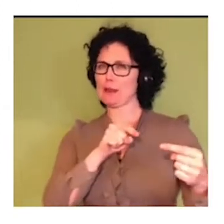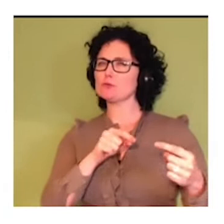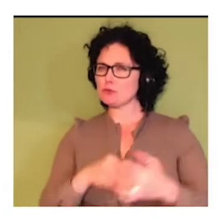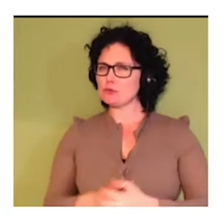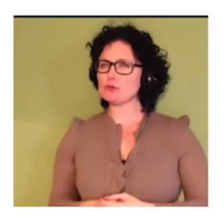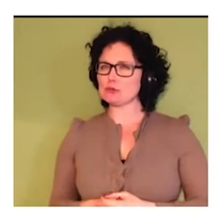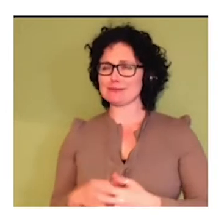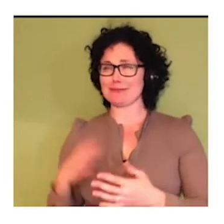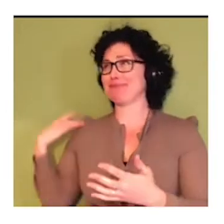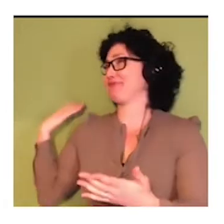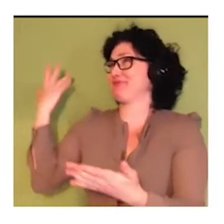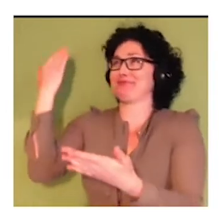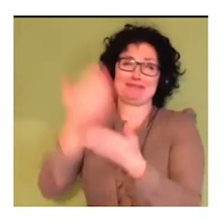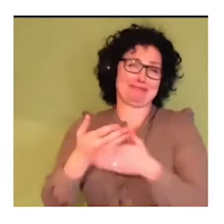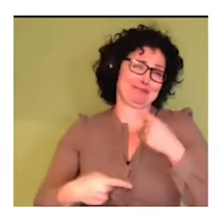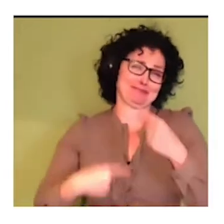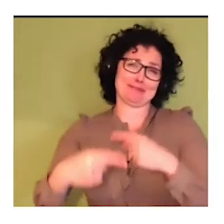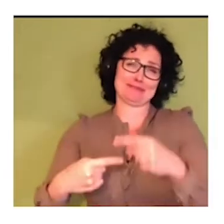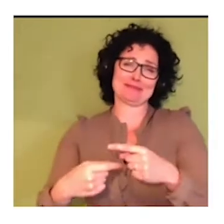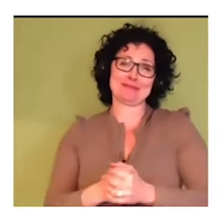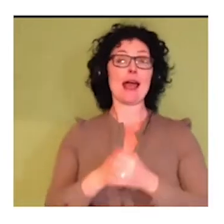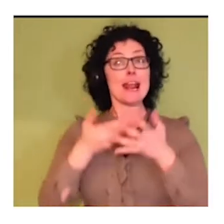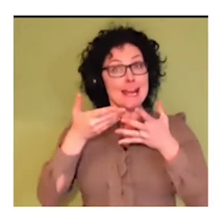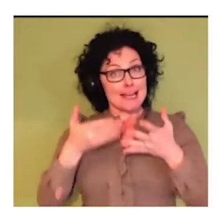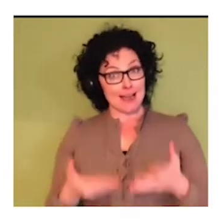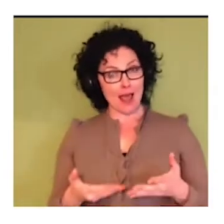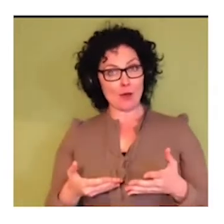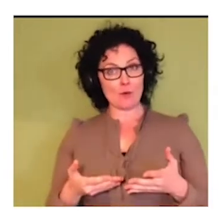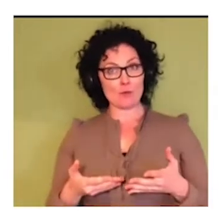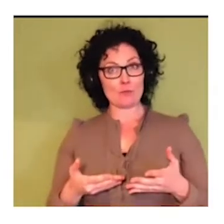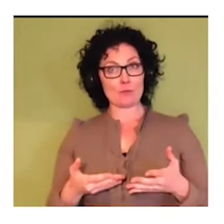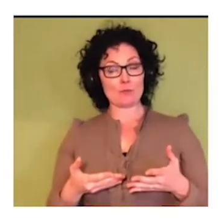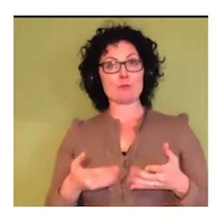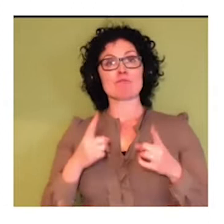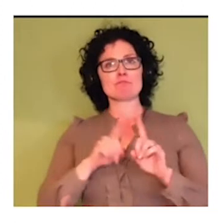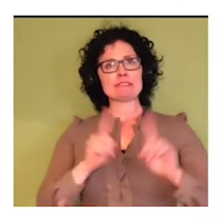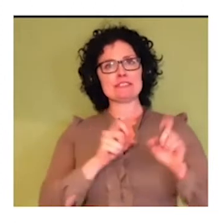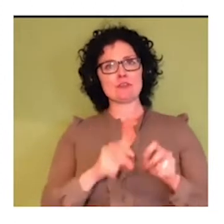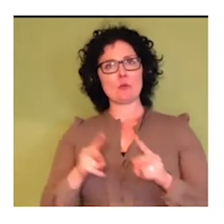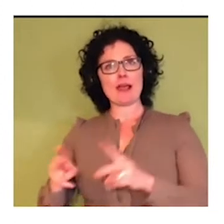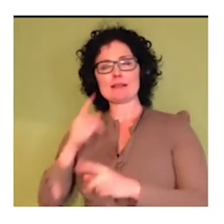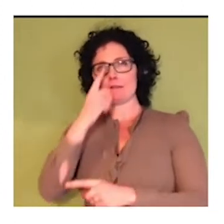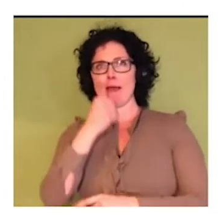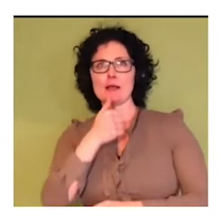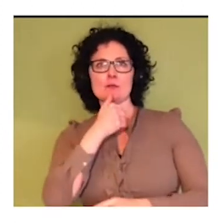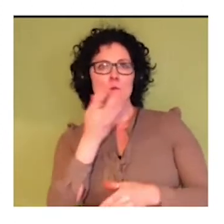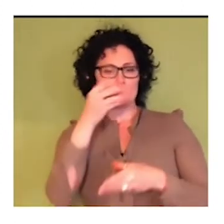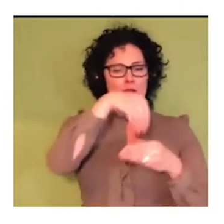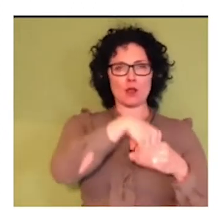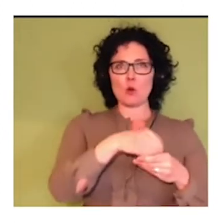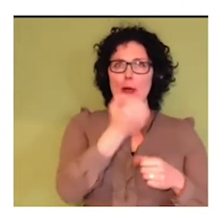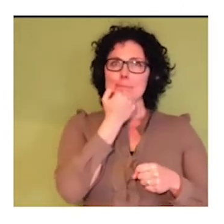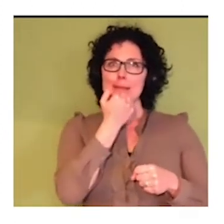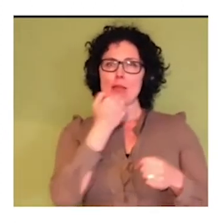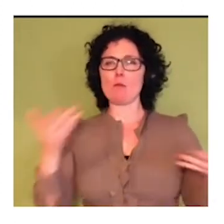time immemorial. Well, now there are various techniques that can be used for including math within